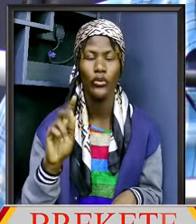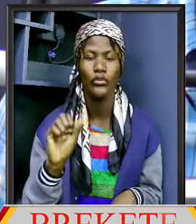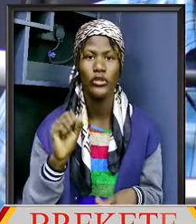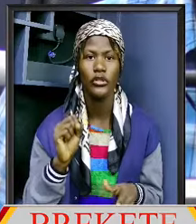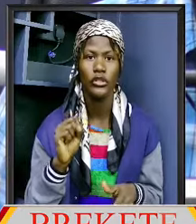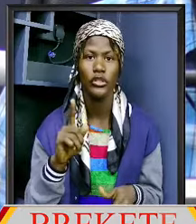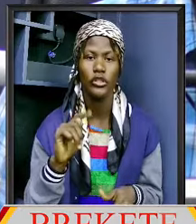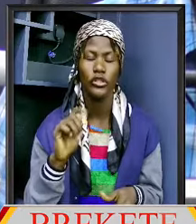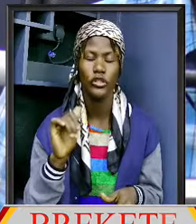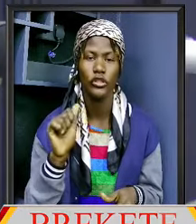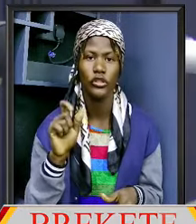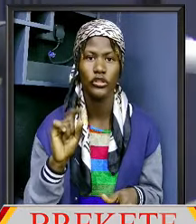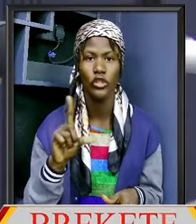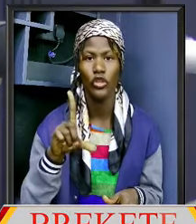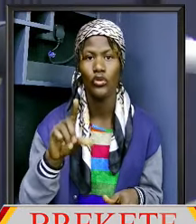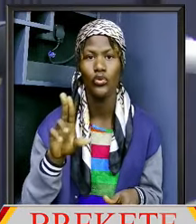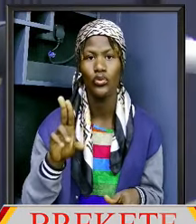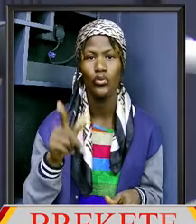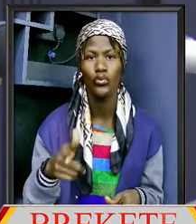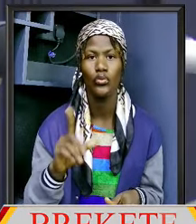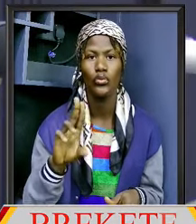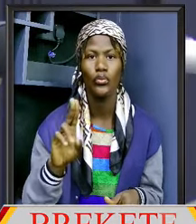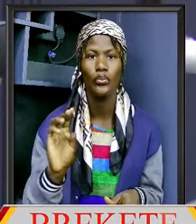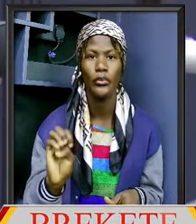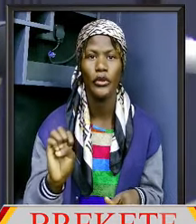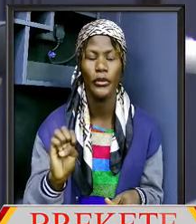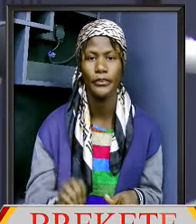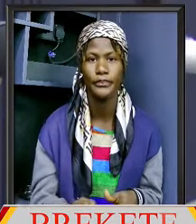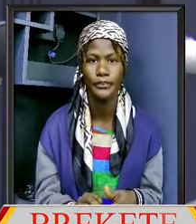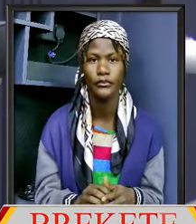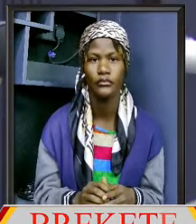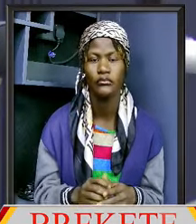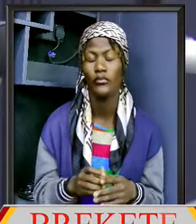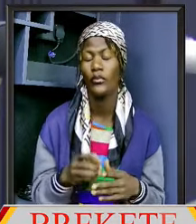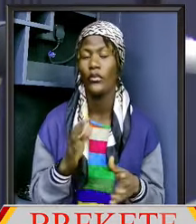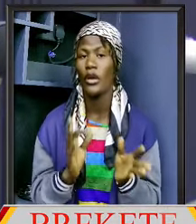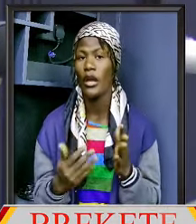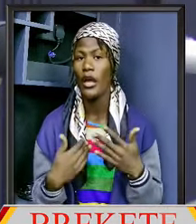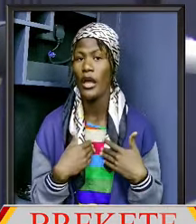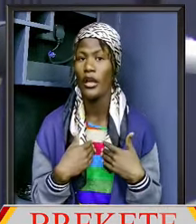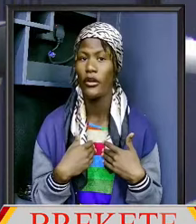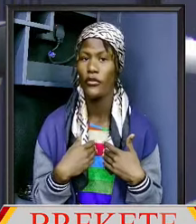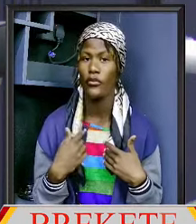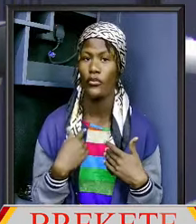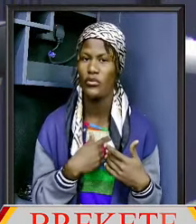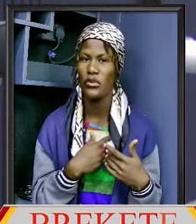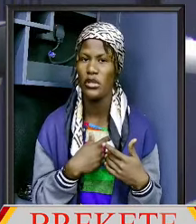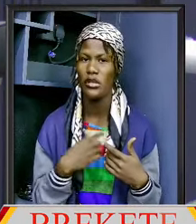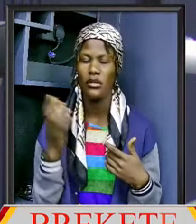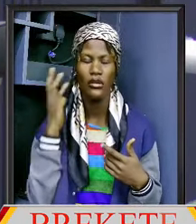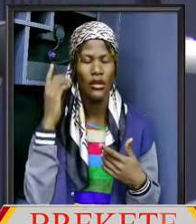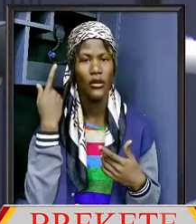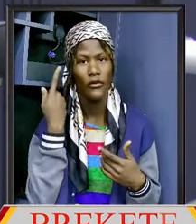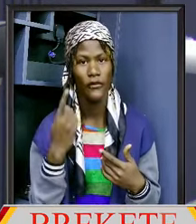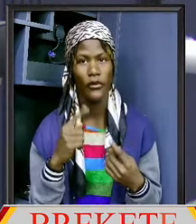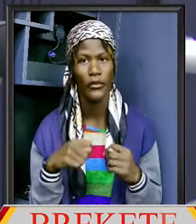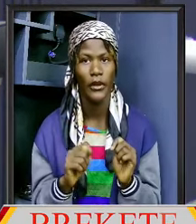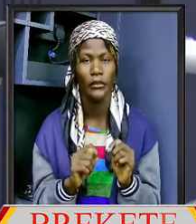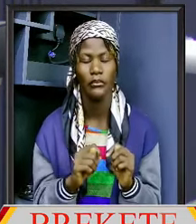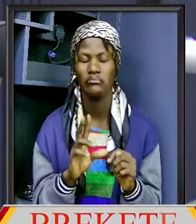don't call them, we don't reach out to them. No, sir. We never reach out to them. Yes, sir. Okay, we're not gonna take this